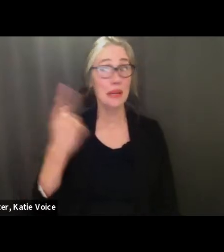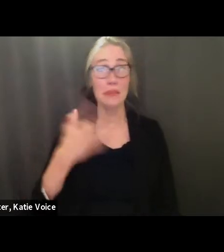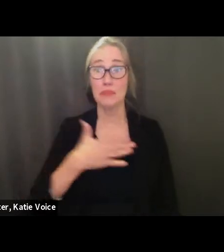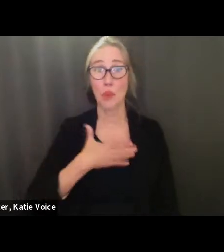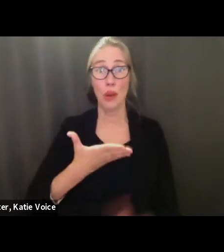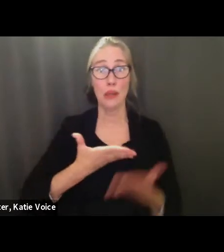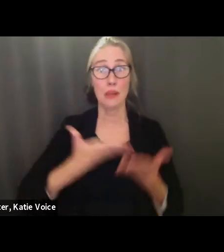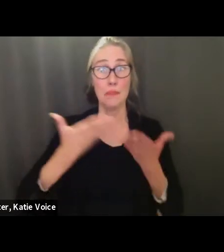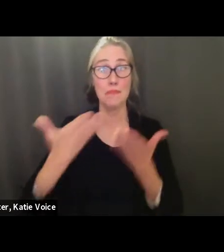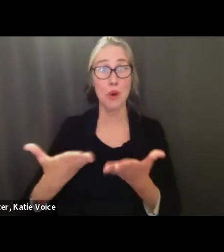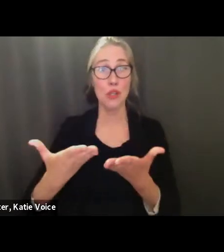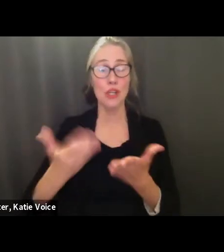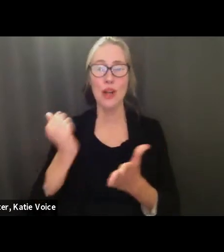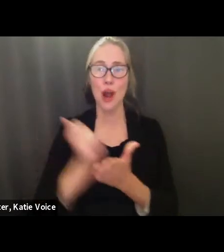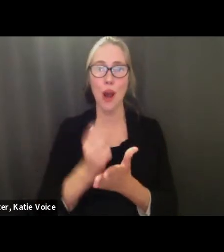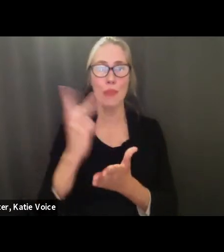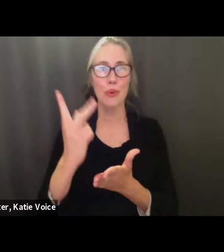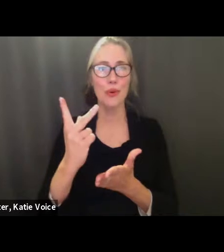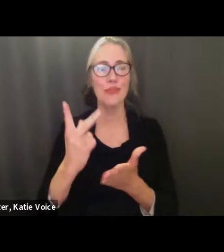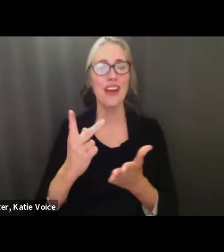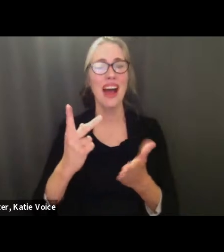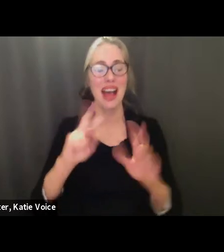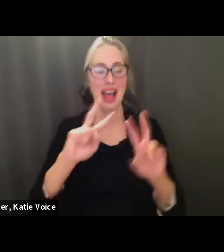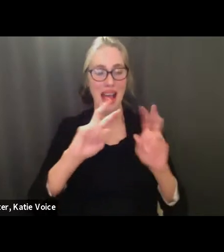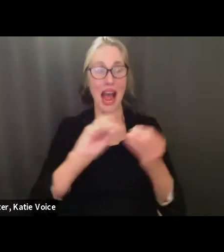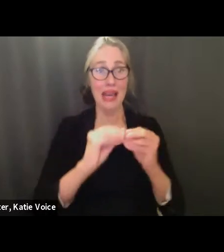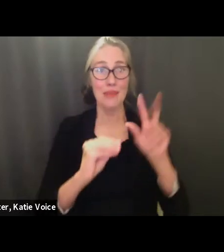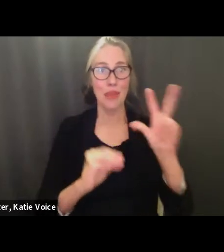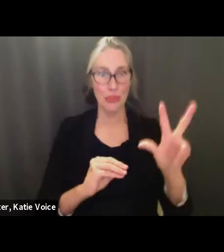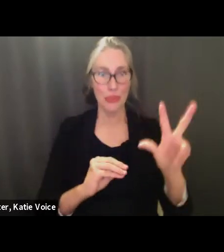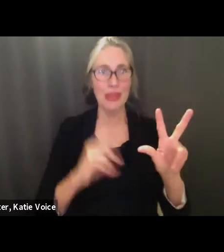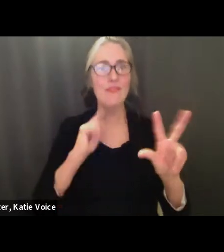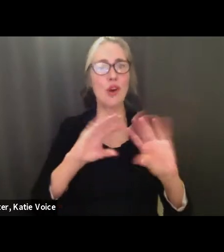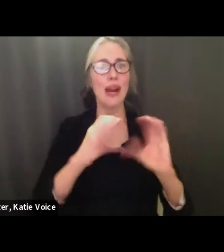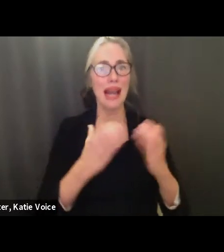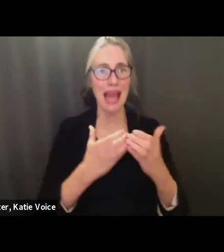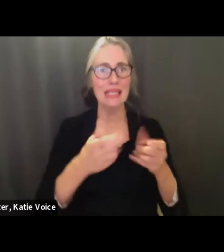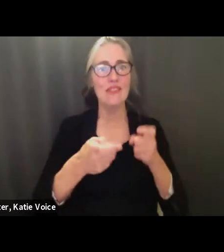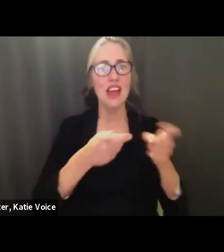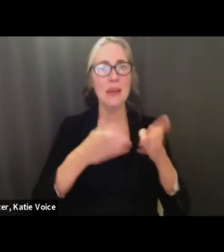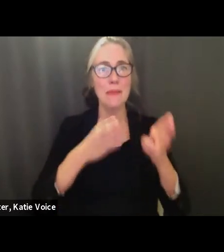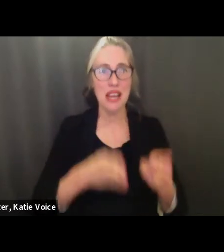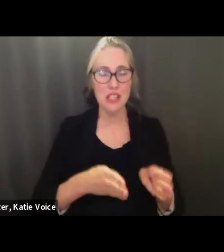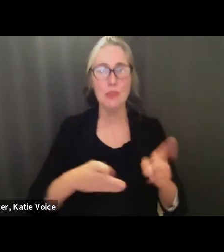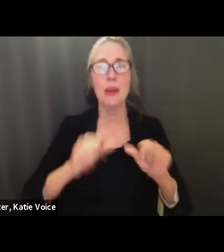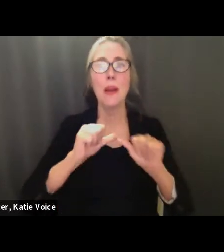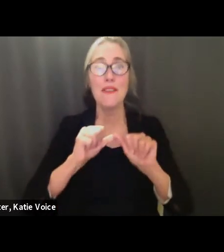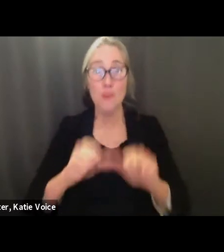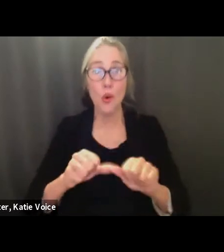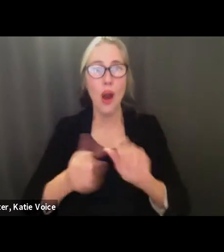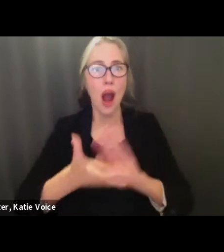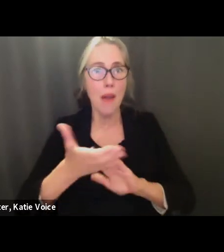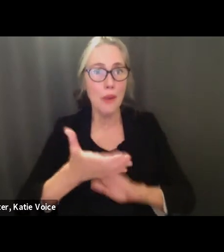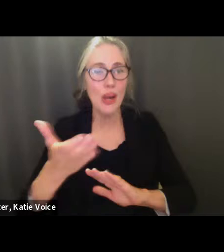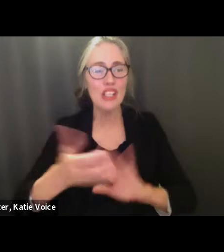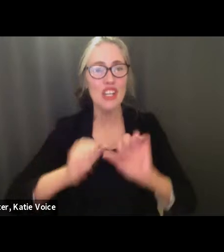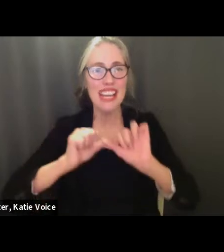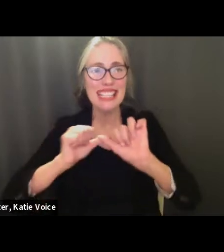3, classified management position and job description for operations and sustainability